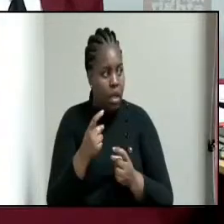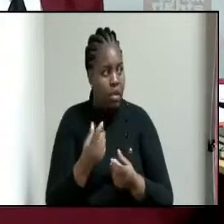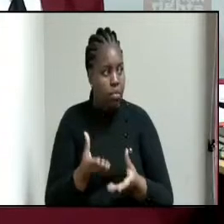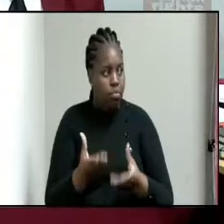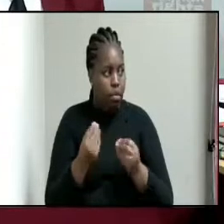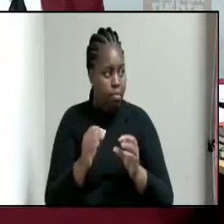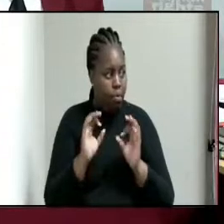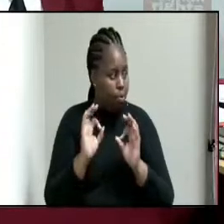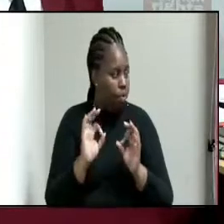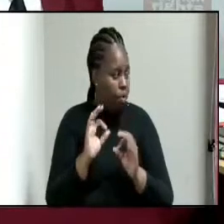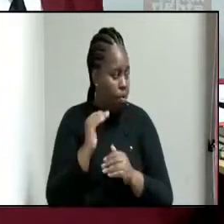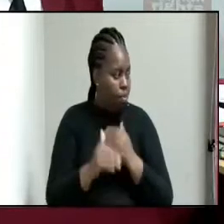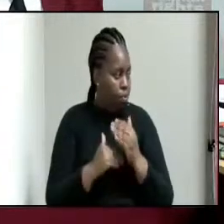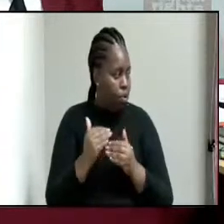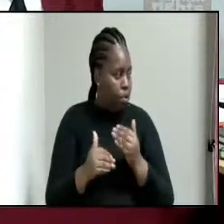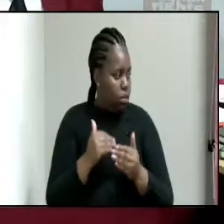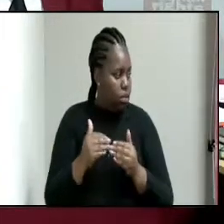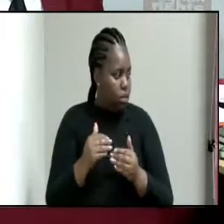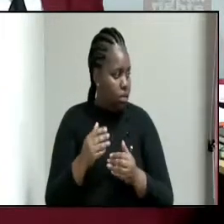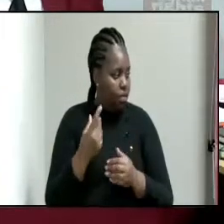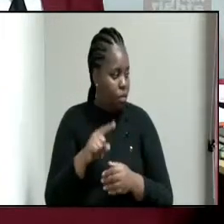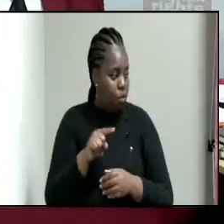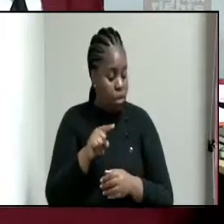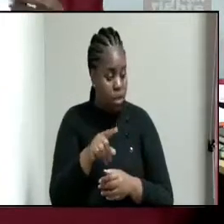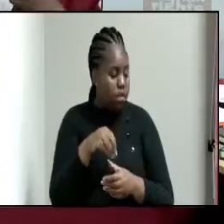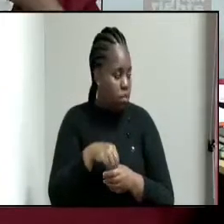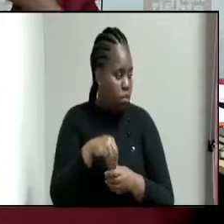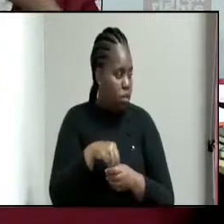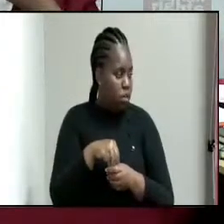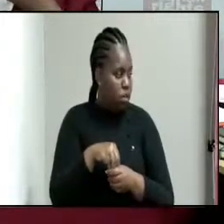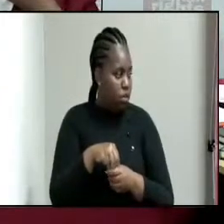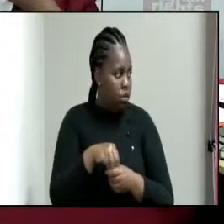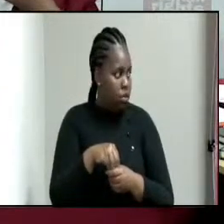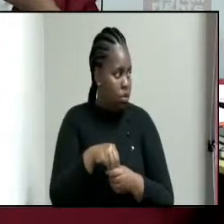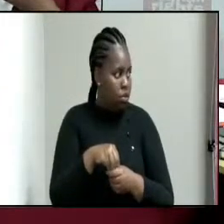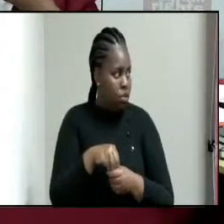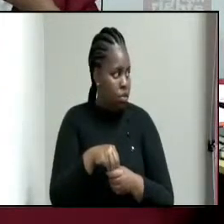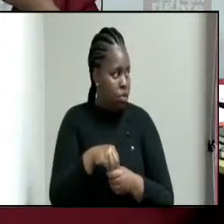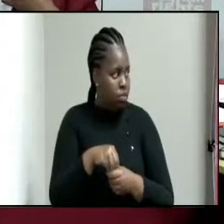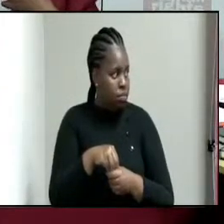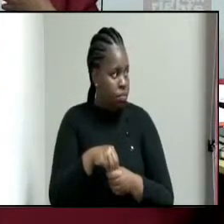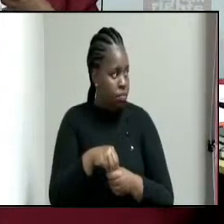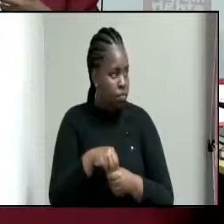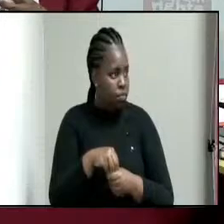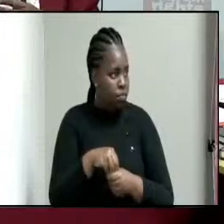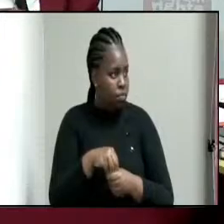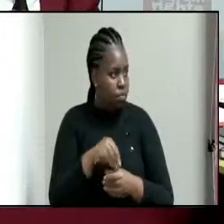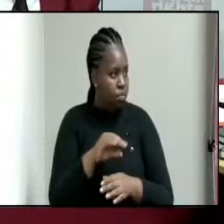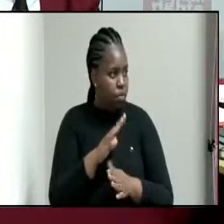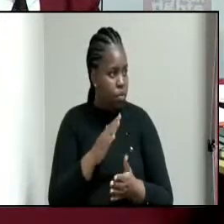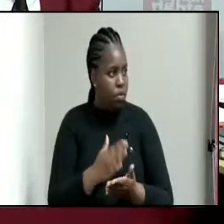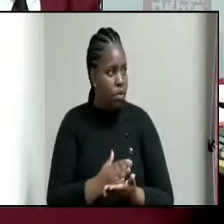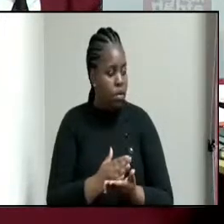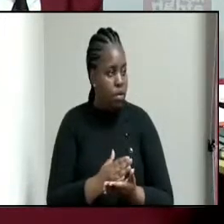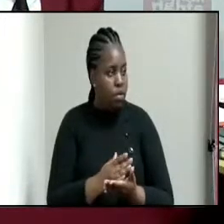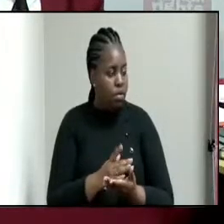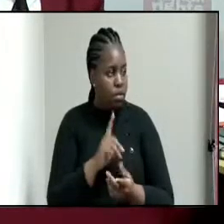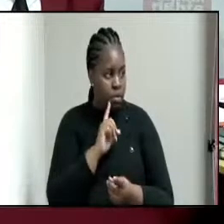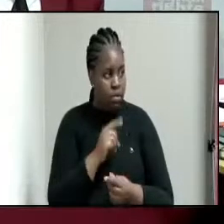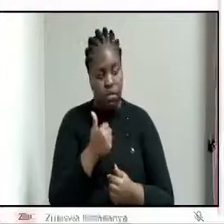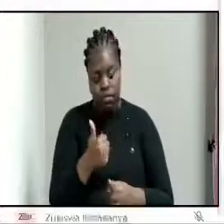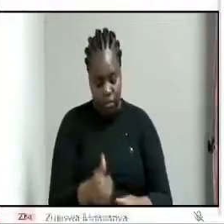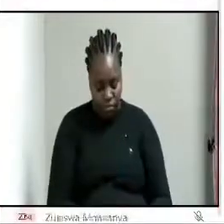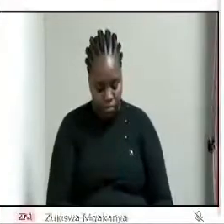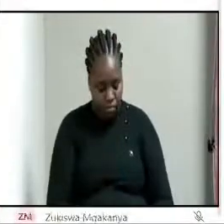resources properly to where they're supposed to be channeled in this particular context on the realization of the right to food. I don't know if my colleague here has got something. She says she's